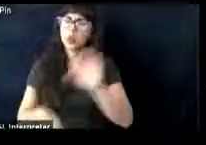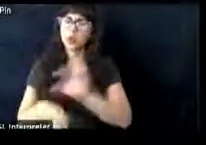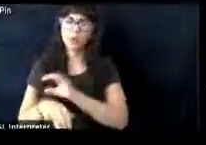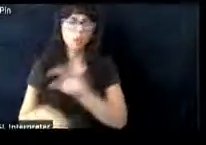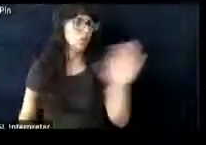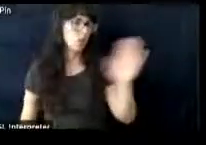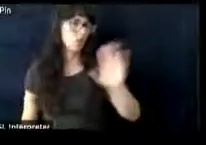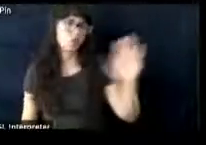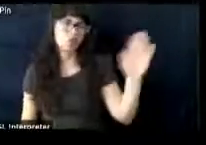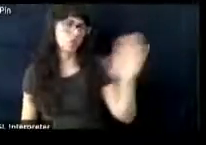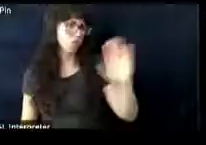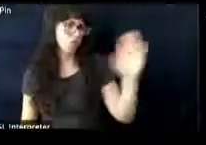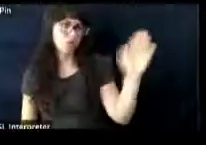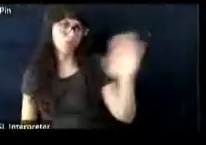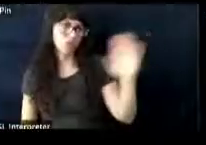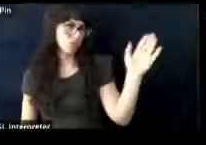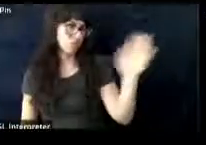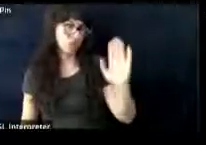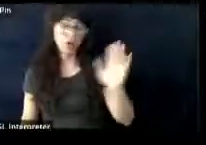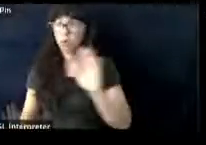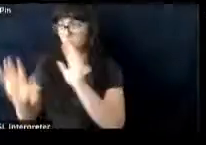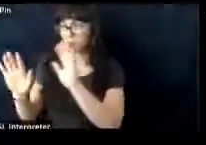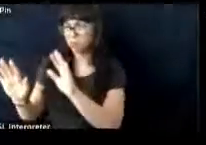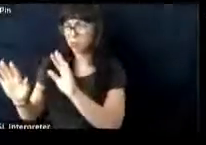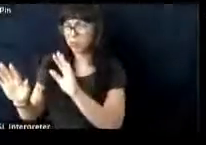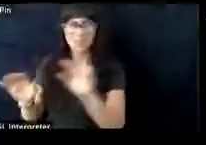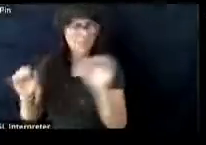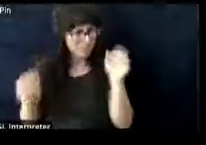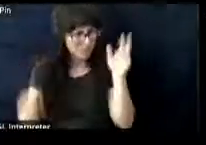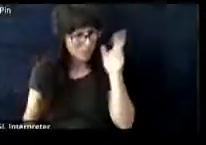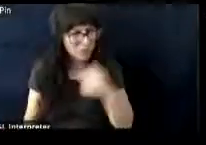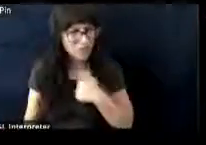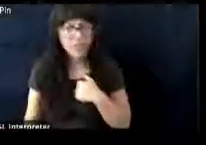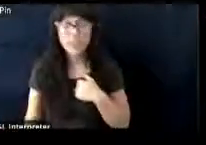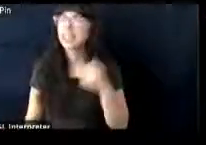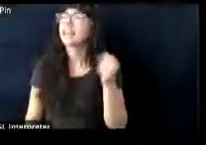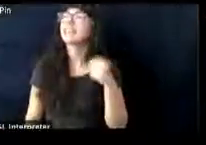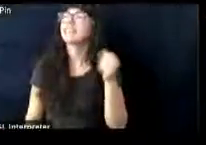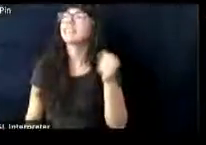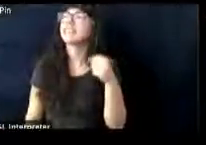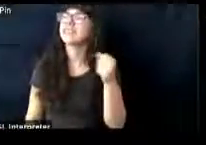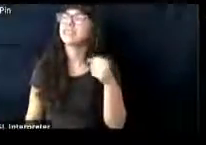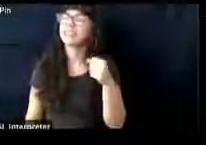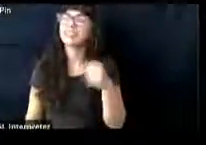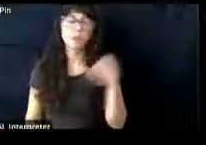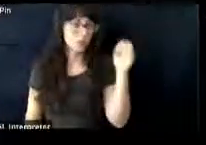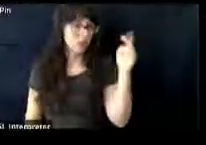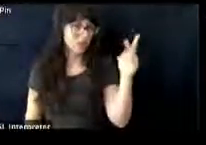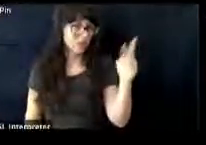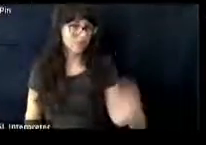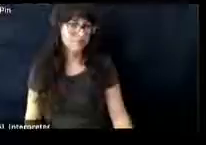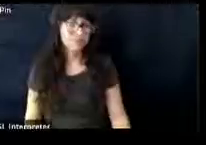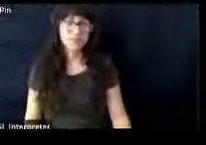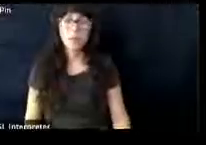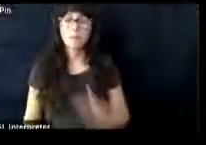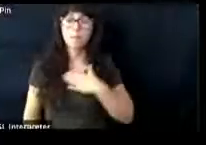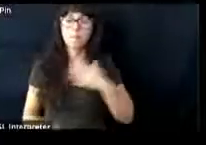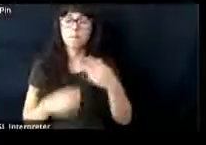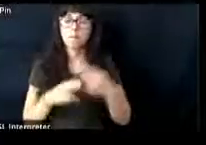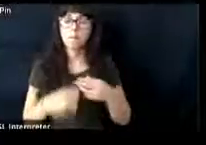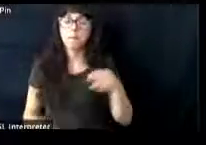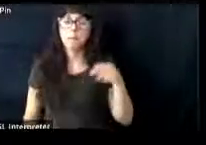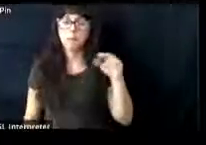no. your... Can you hear me? Yes. Okay. My name is